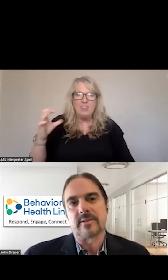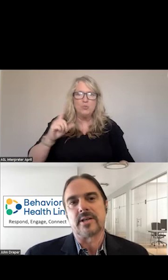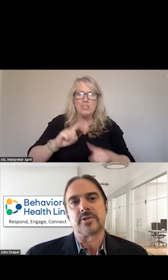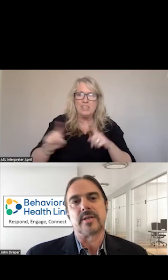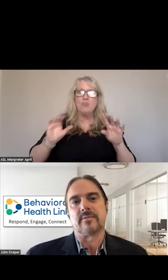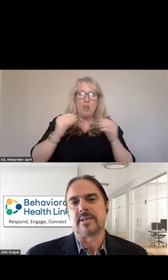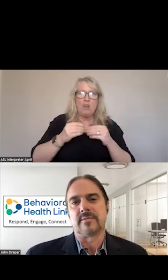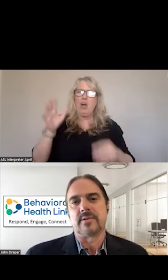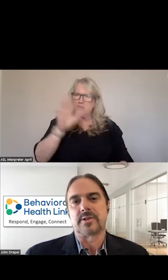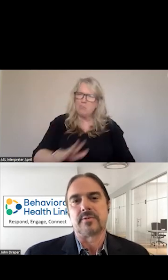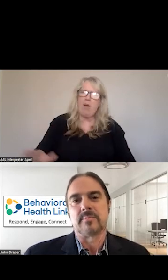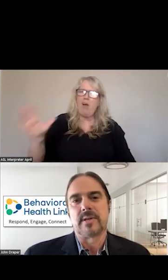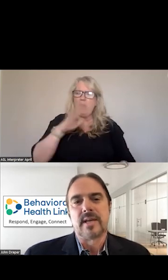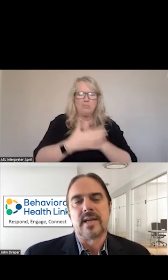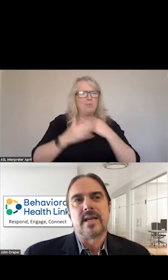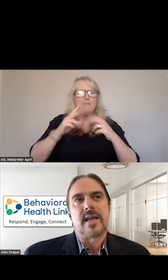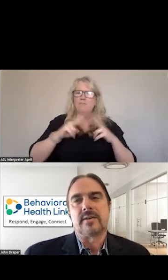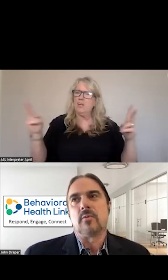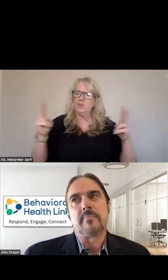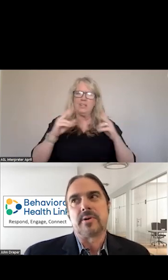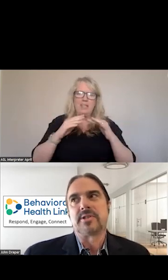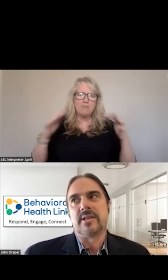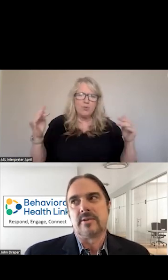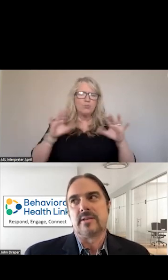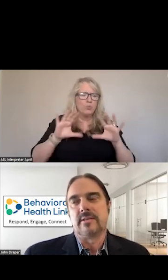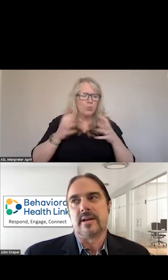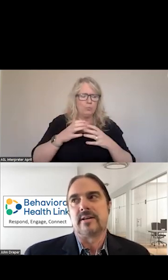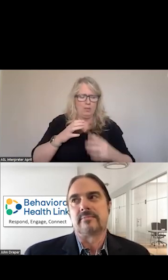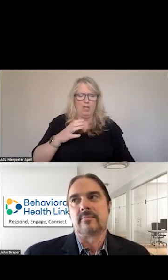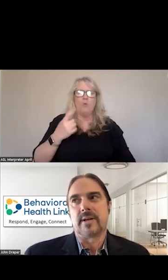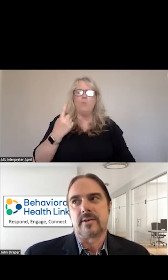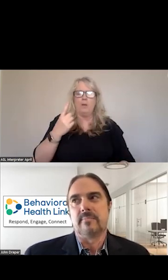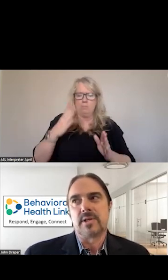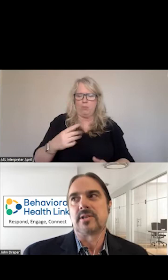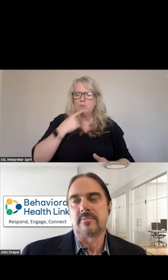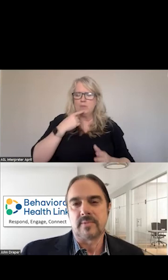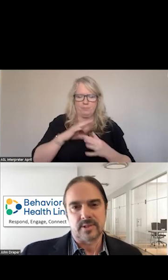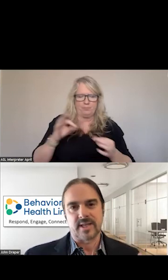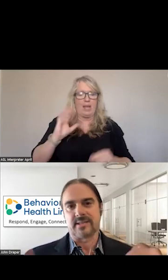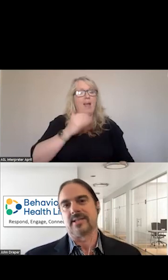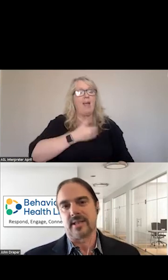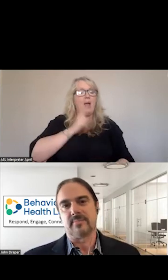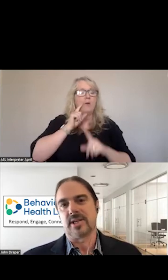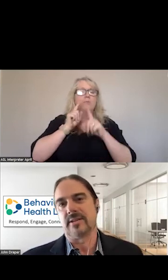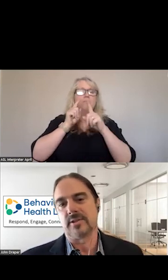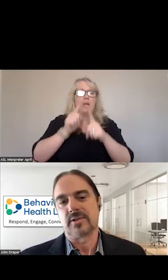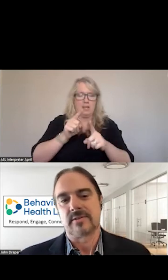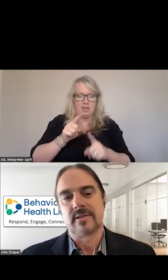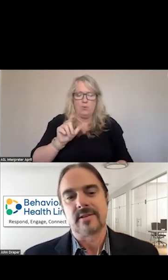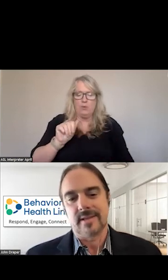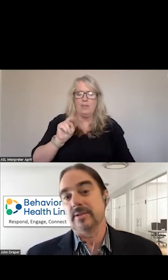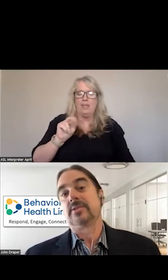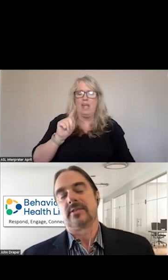all around the country, a really diverse group. And, one person noted there what our mission with this anti-stigma